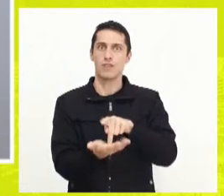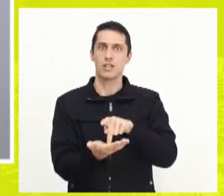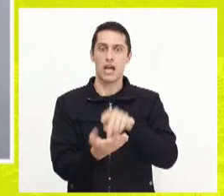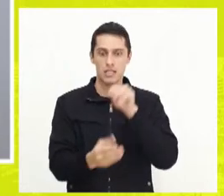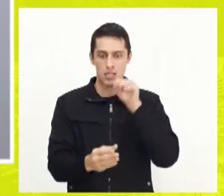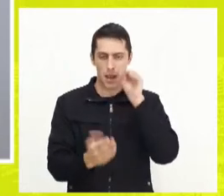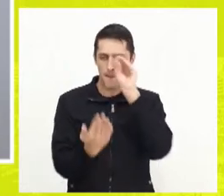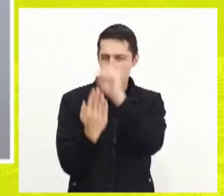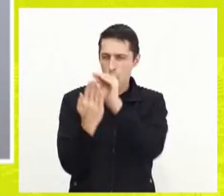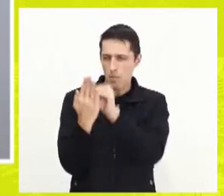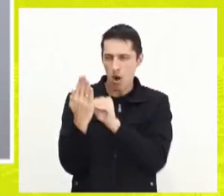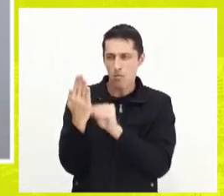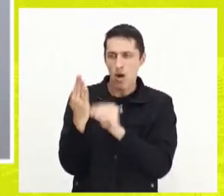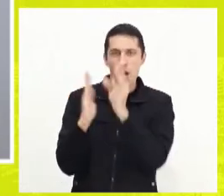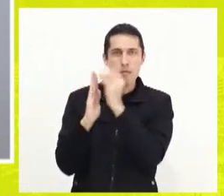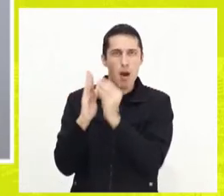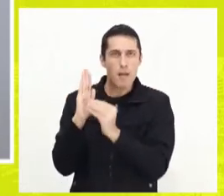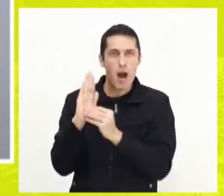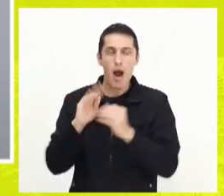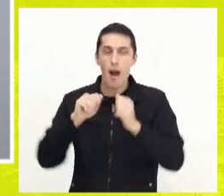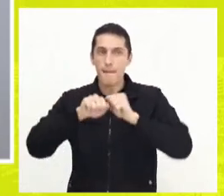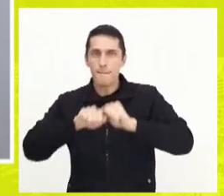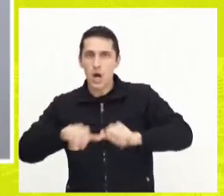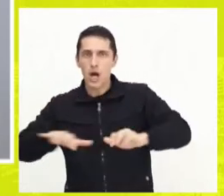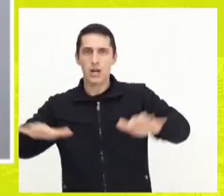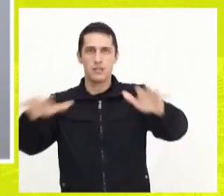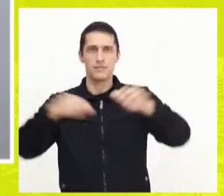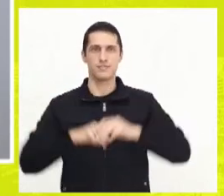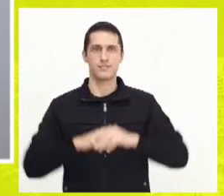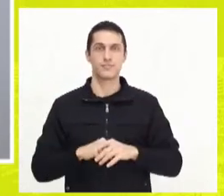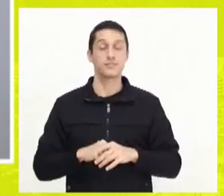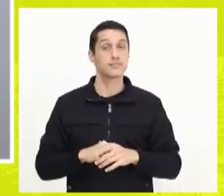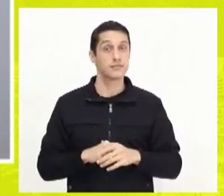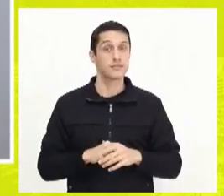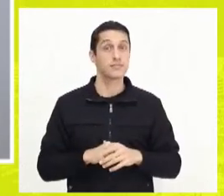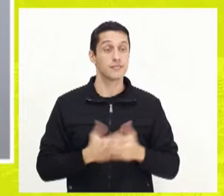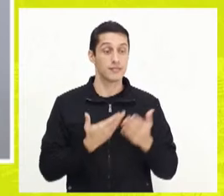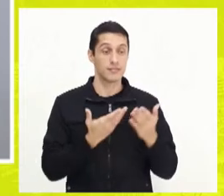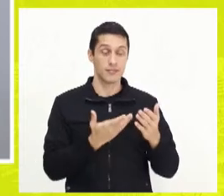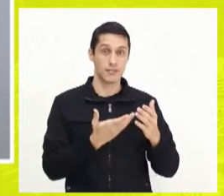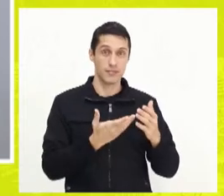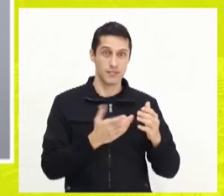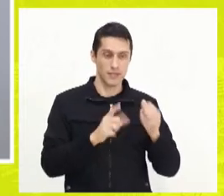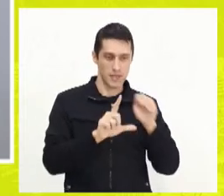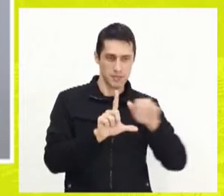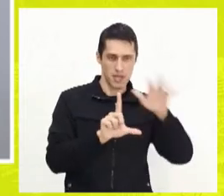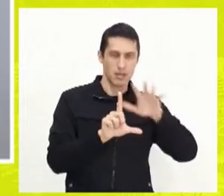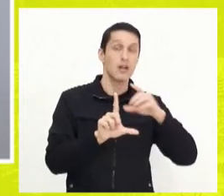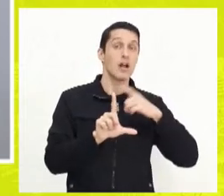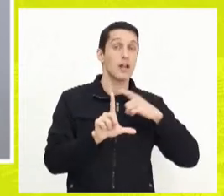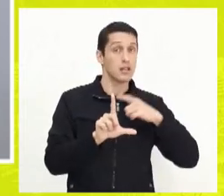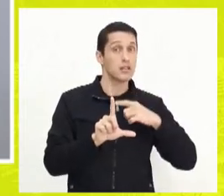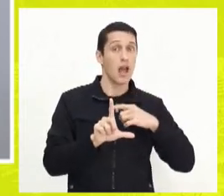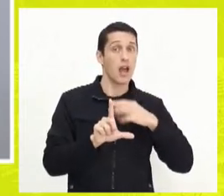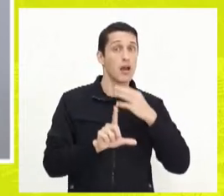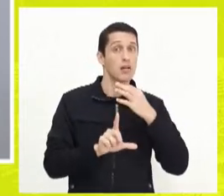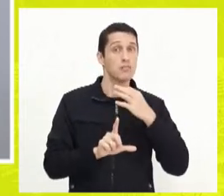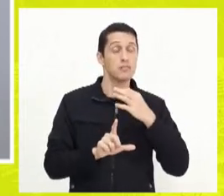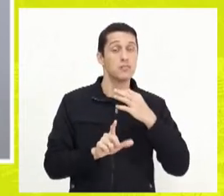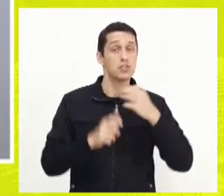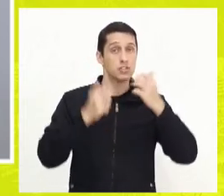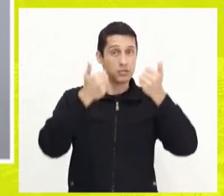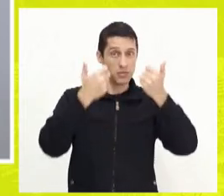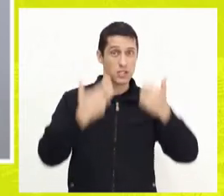and they have a few proposals they have told us that they're going to do